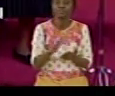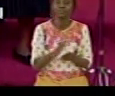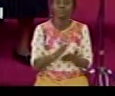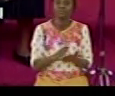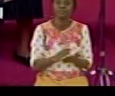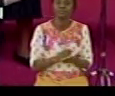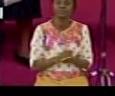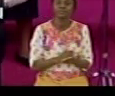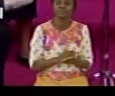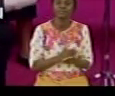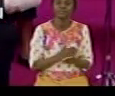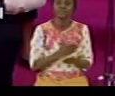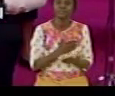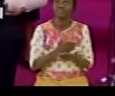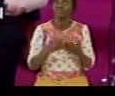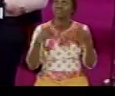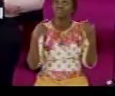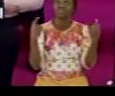bow.